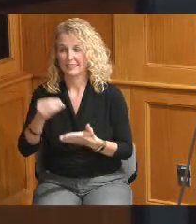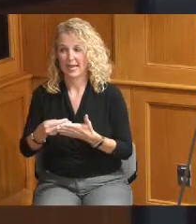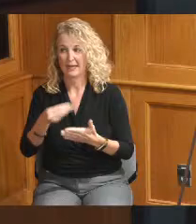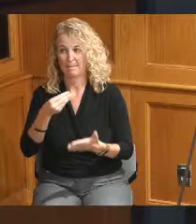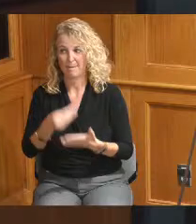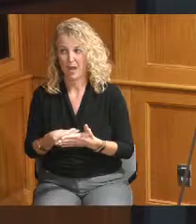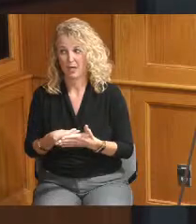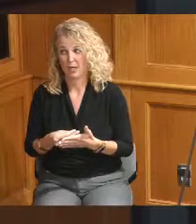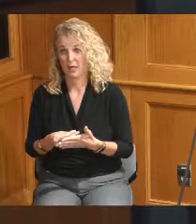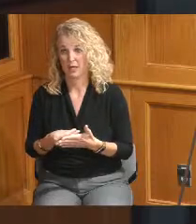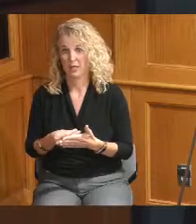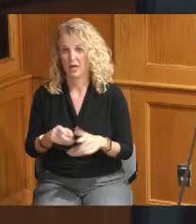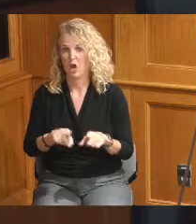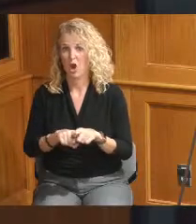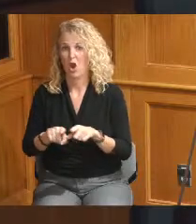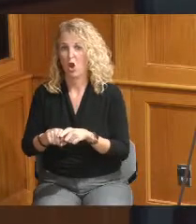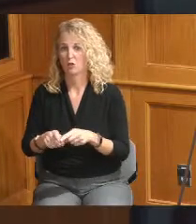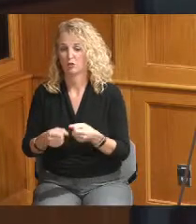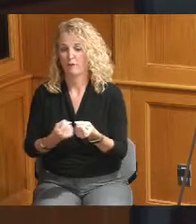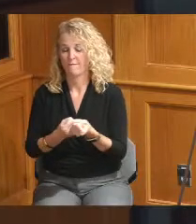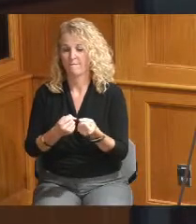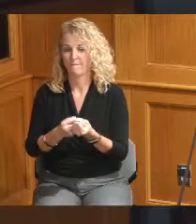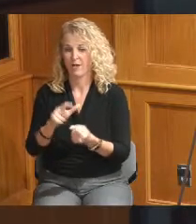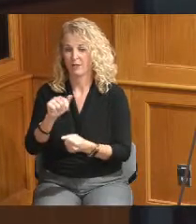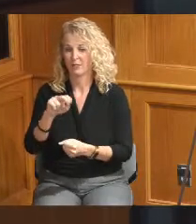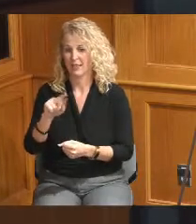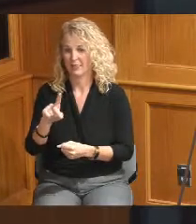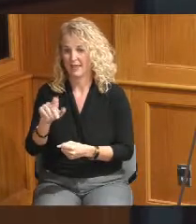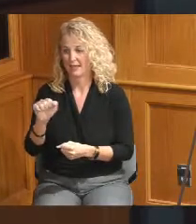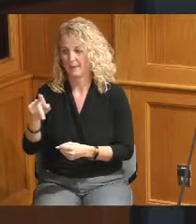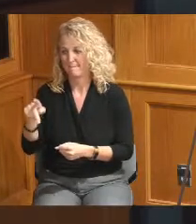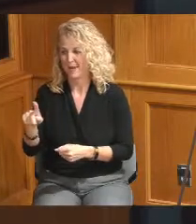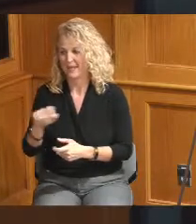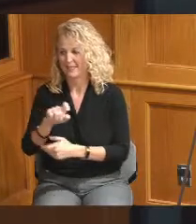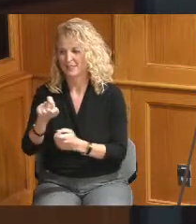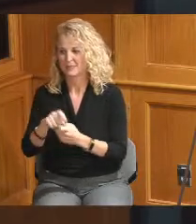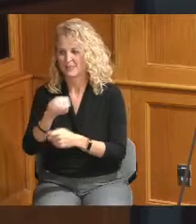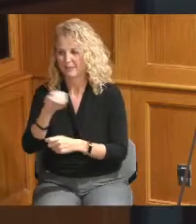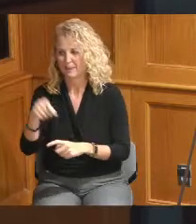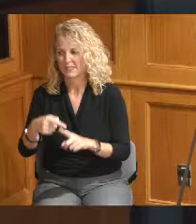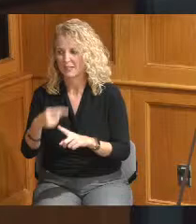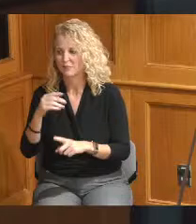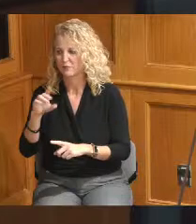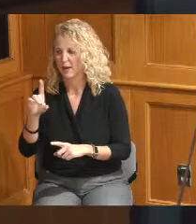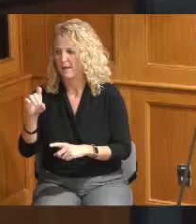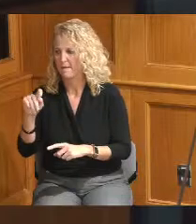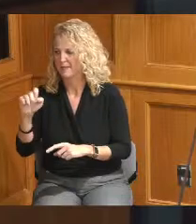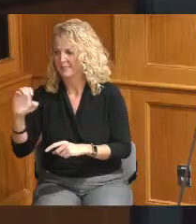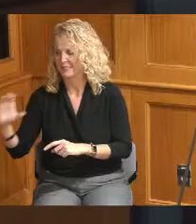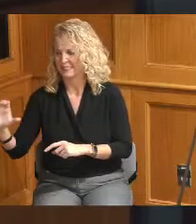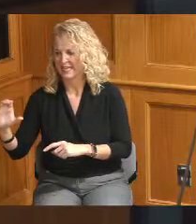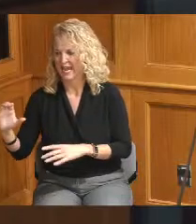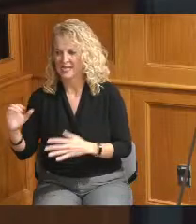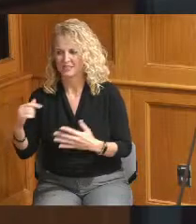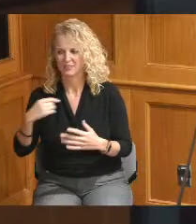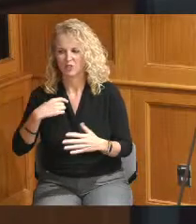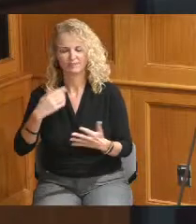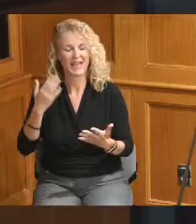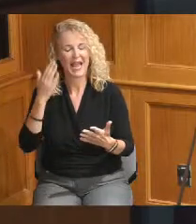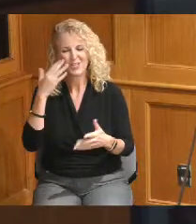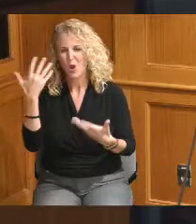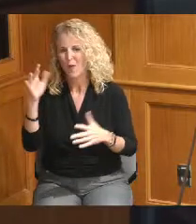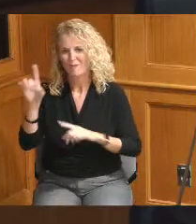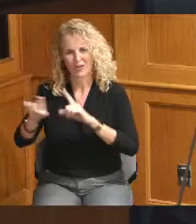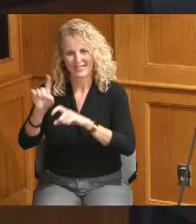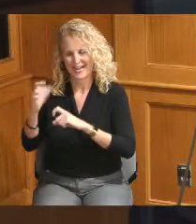funds also fund the land bank, and it's a certain percentage that comes out of the DTAC fund for the land bank. I know I've asked this